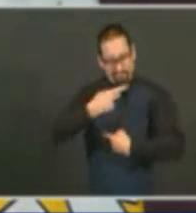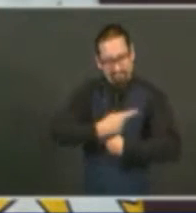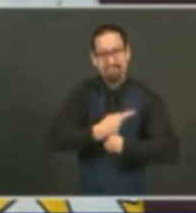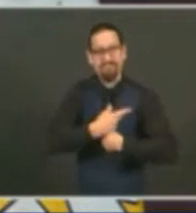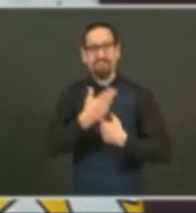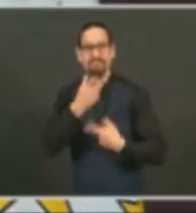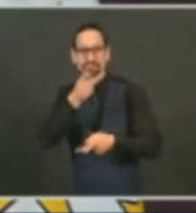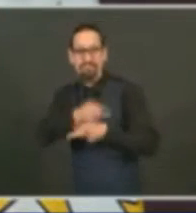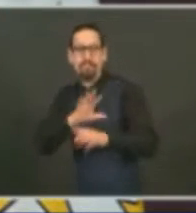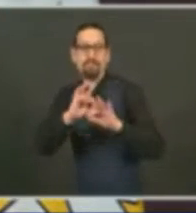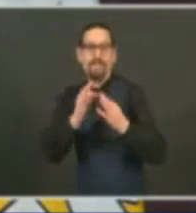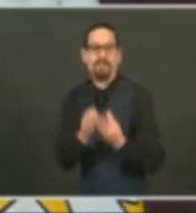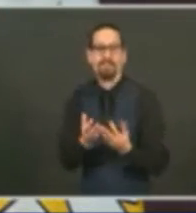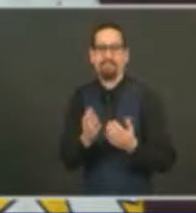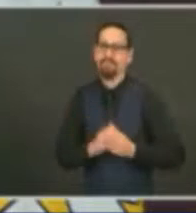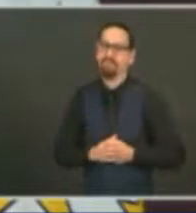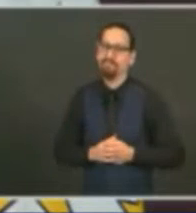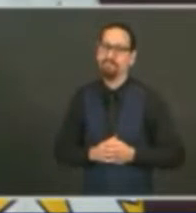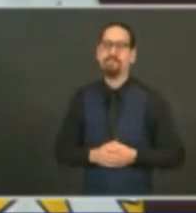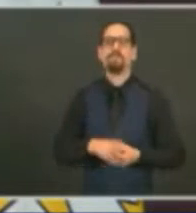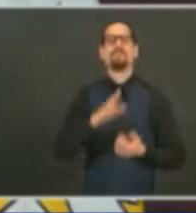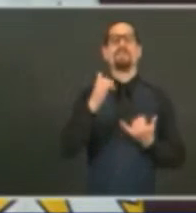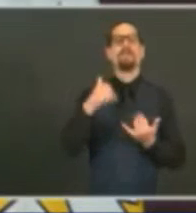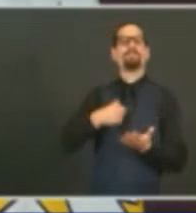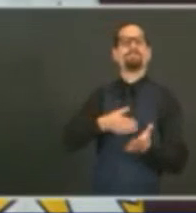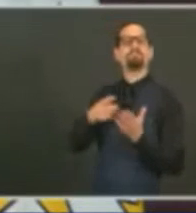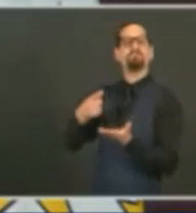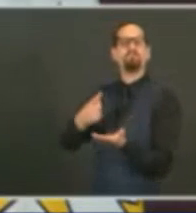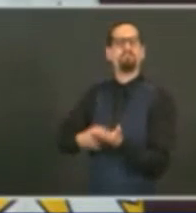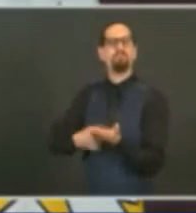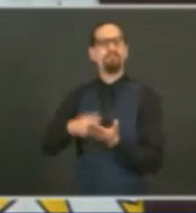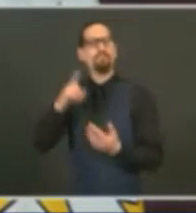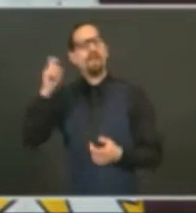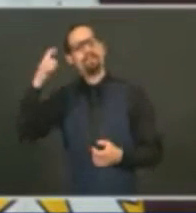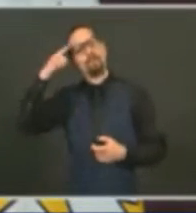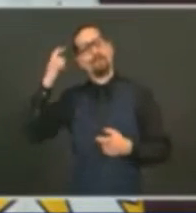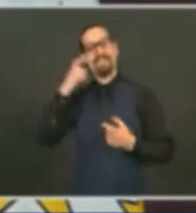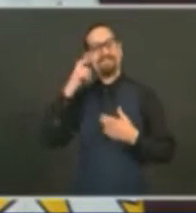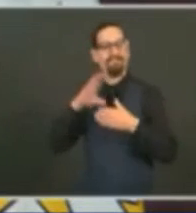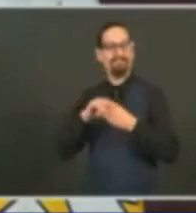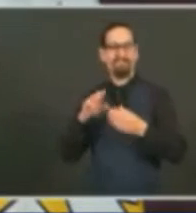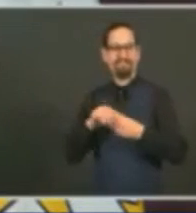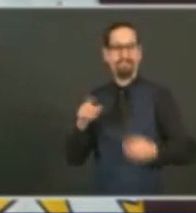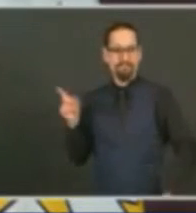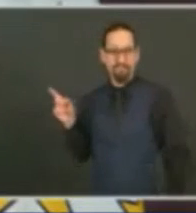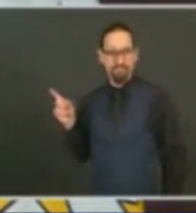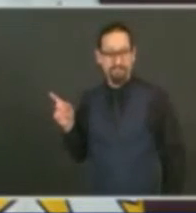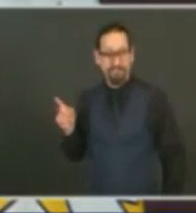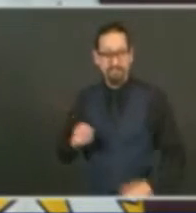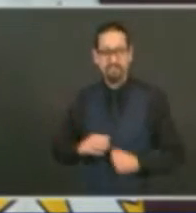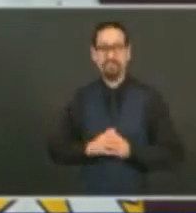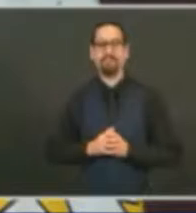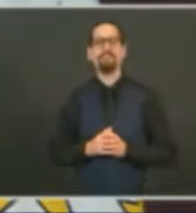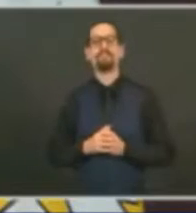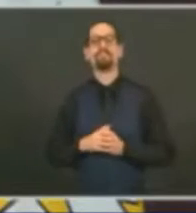Switching gears, I want to echo the governor and encourage people to take advantage of the testing